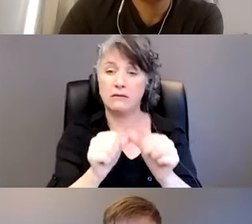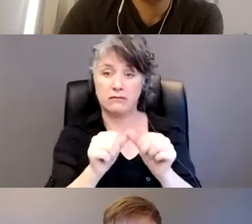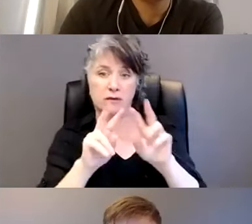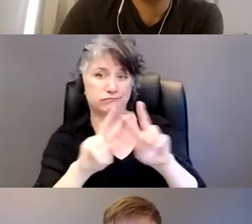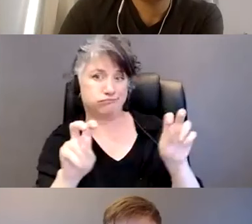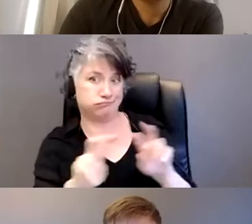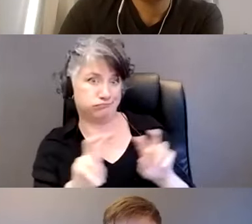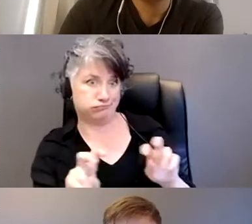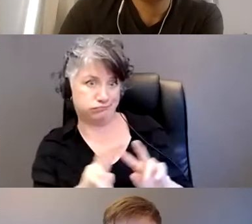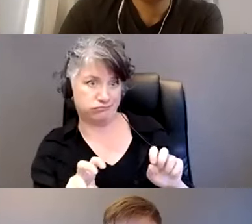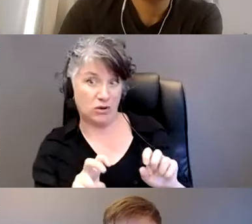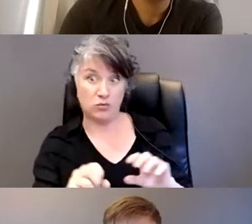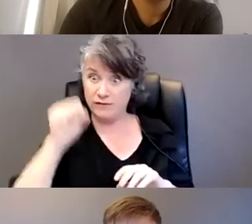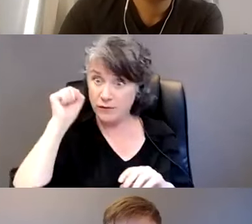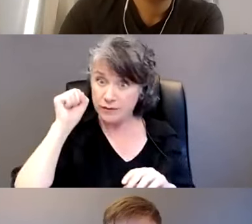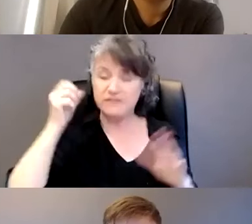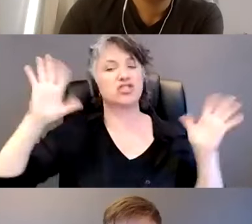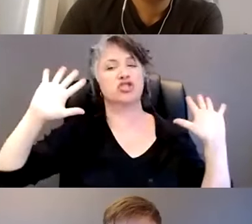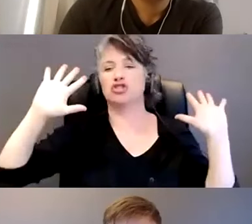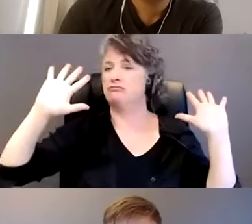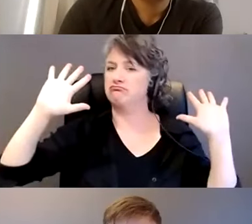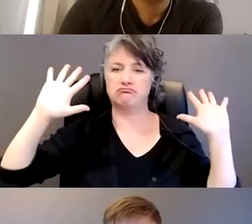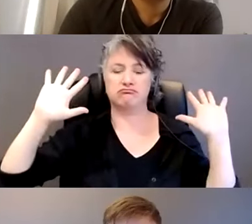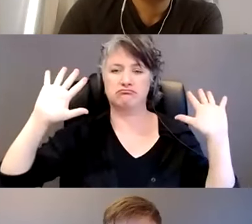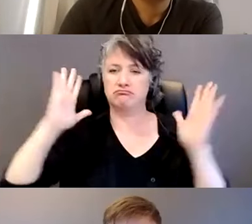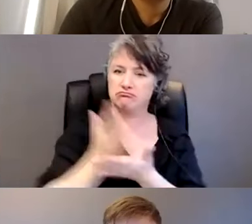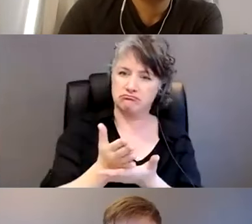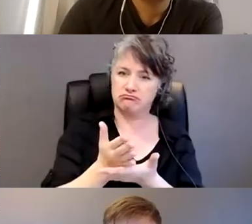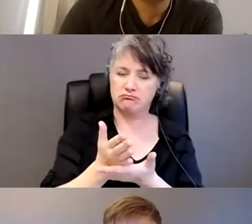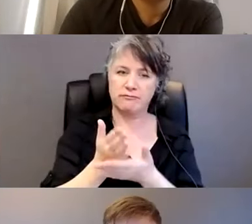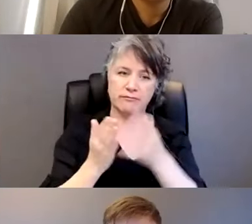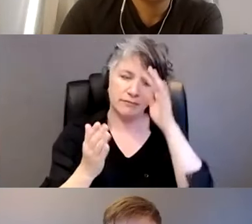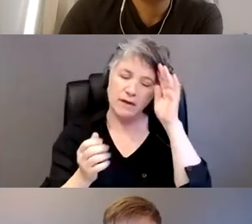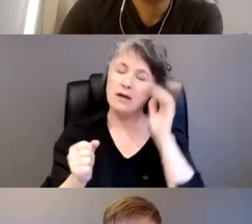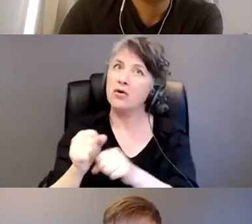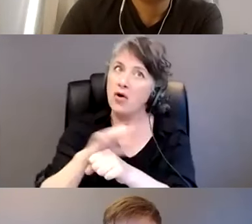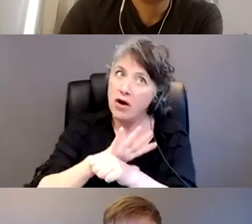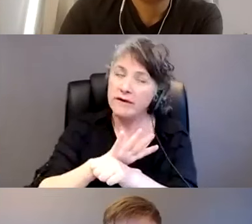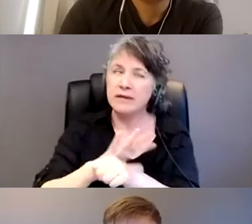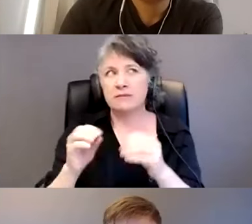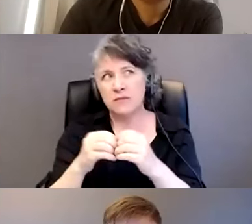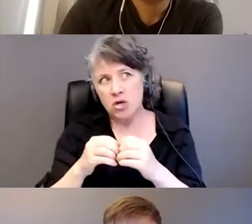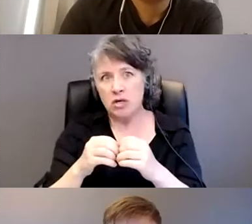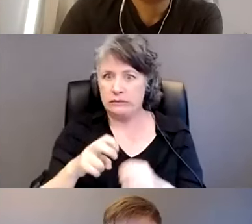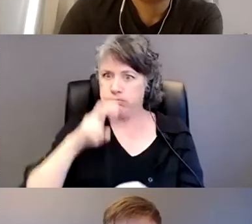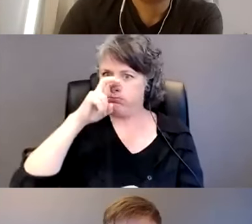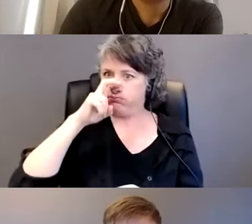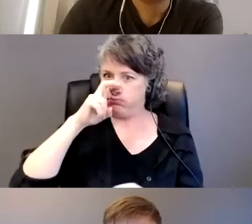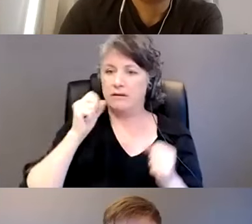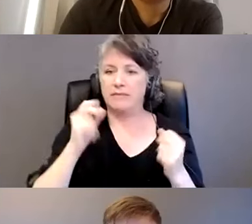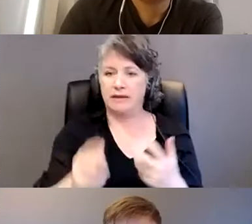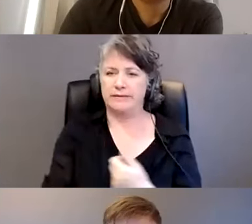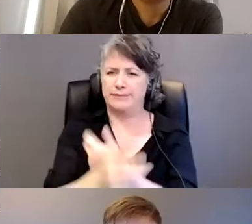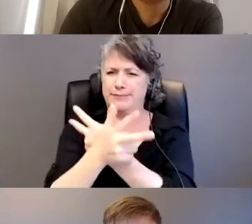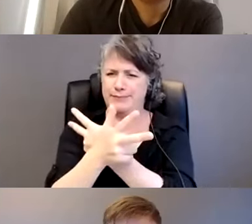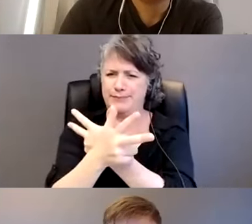assessment. During COVID, it's getting a little bit tighter. A lot of us are doing assessments remotely. A lot of us are